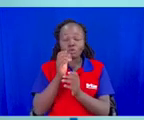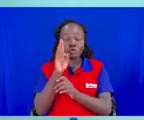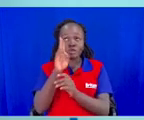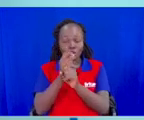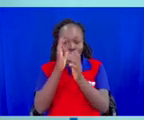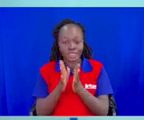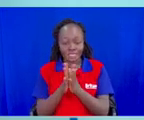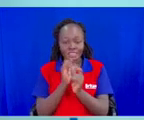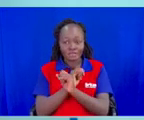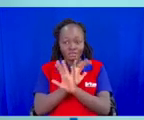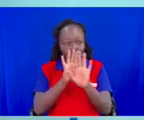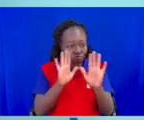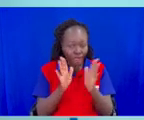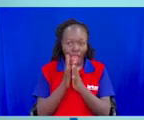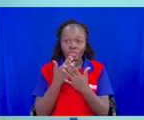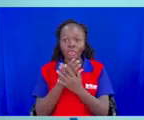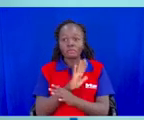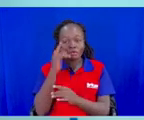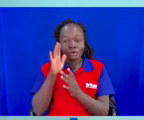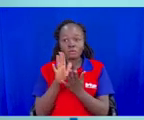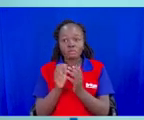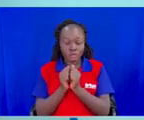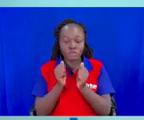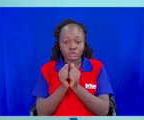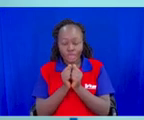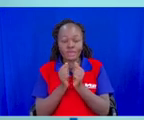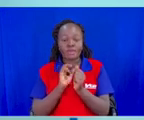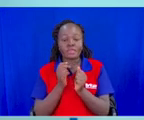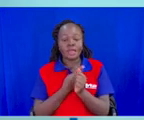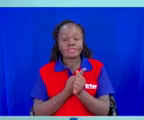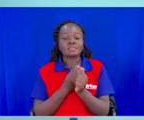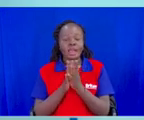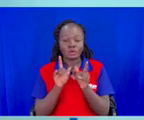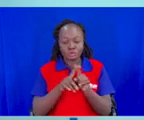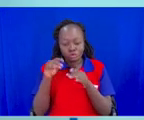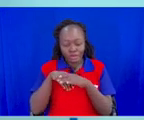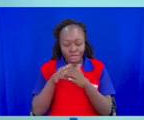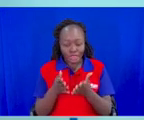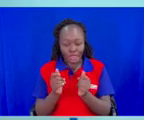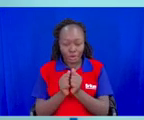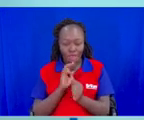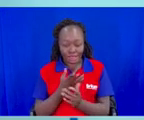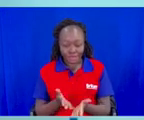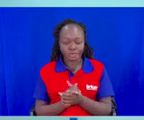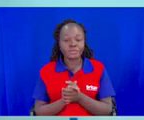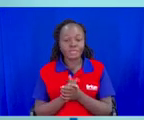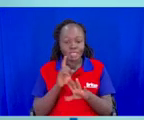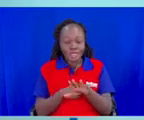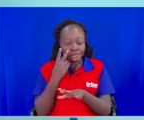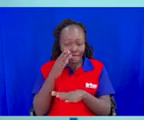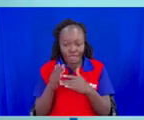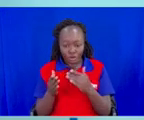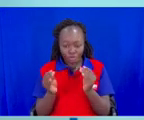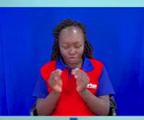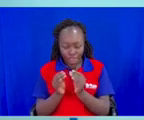safety, and we thank them for being with us, joining us through this session, and also investing with us. When we see the end of this meeting, we